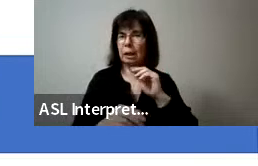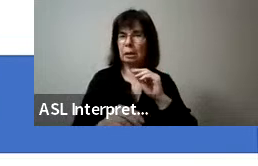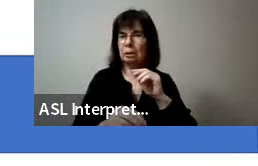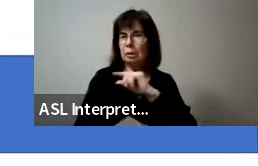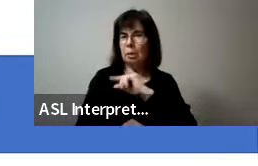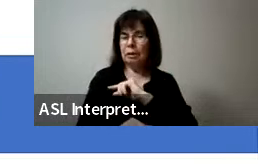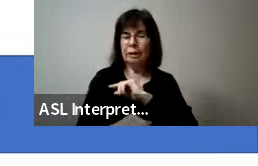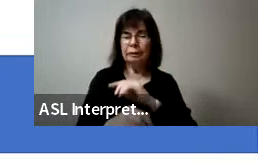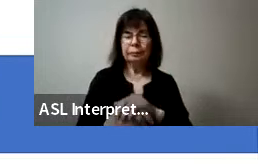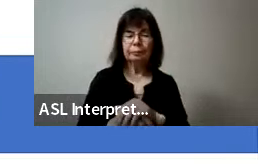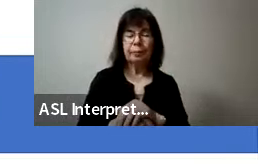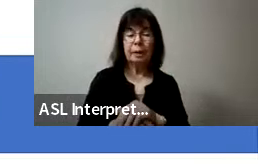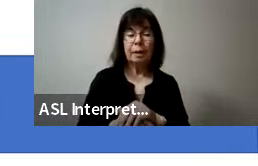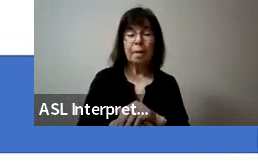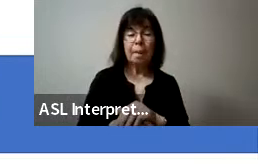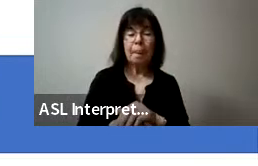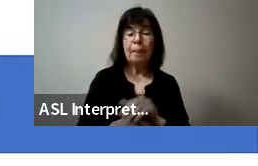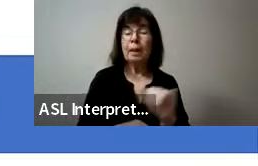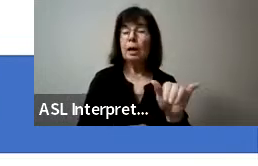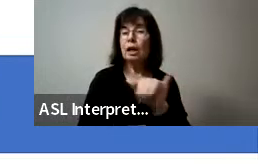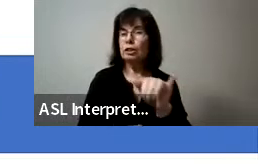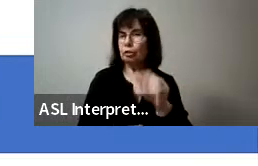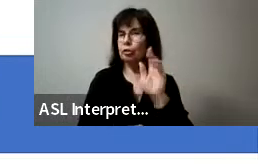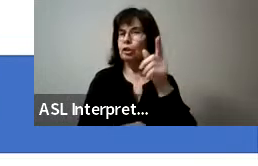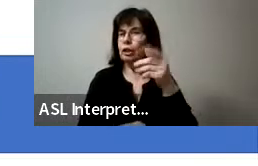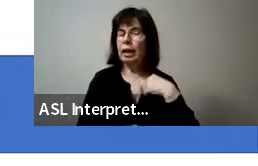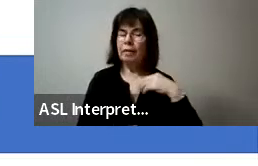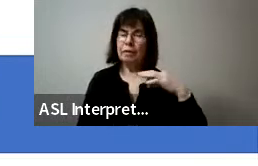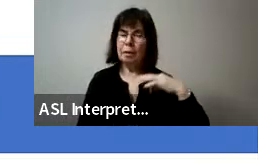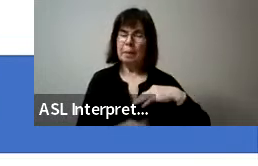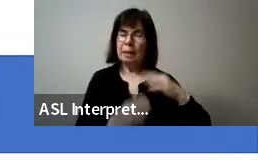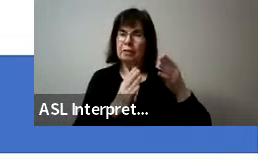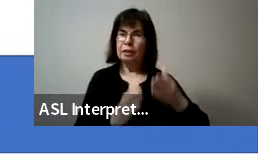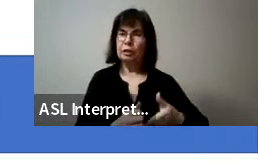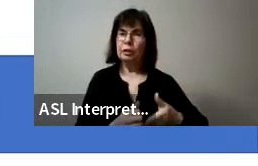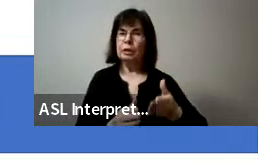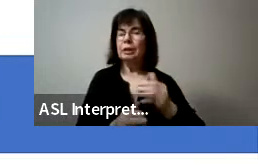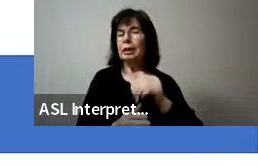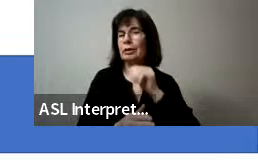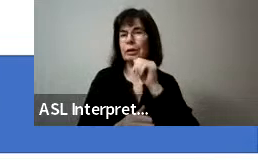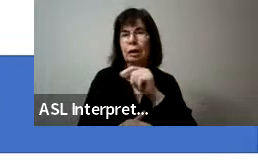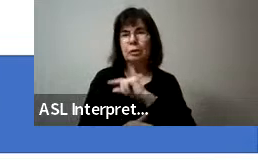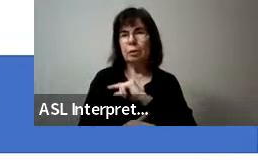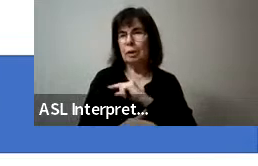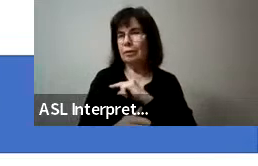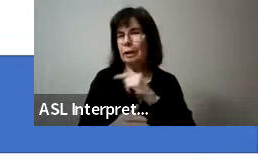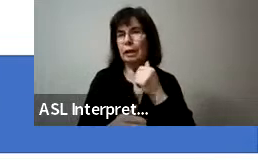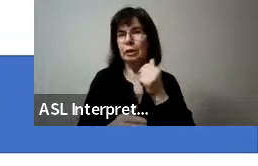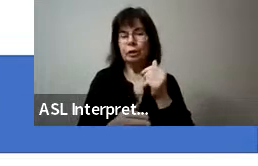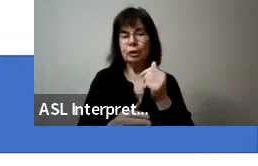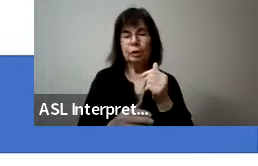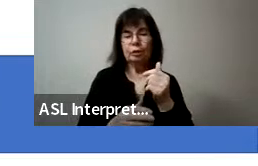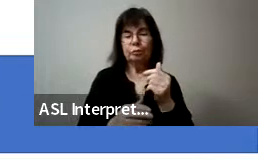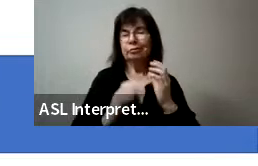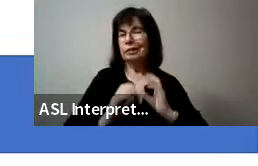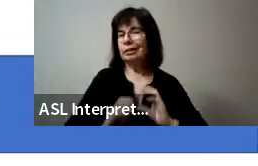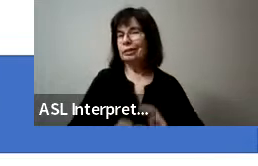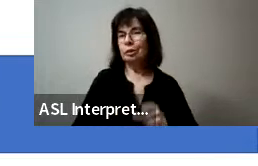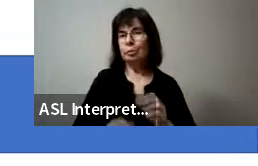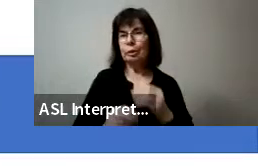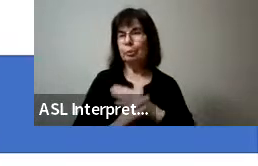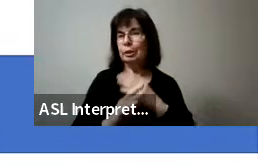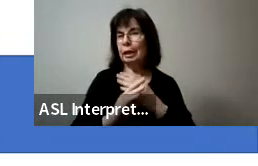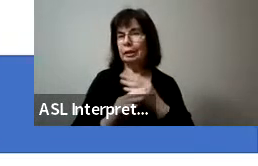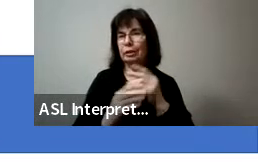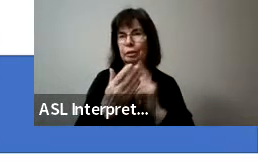plans. Additionally, also beneficiaries not eligible to consumer protection programs, they may also be